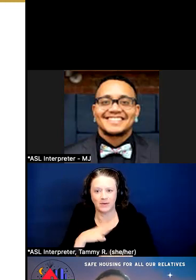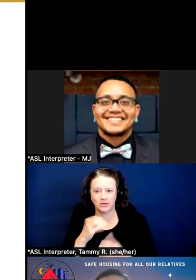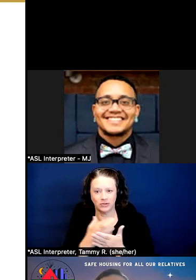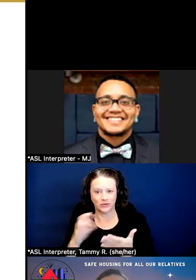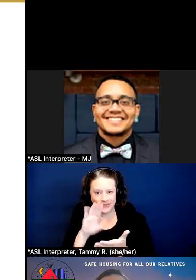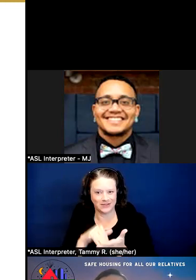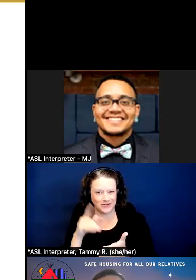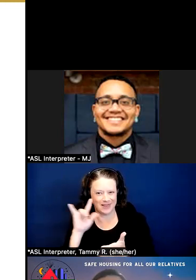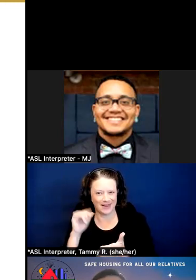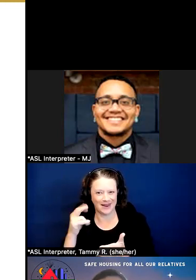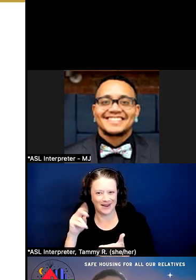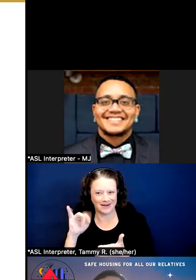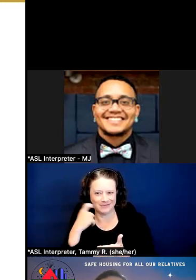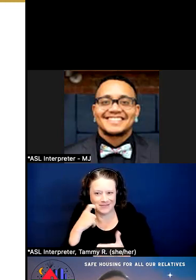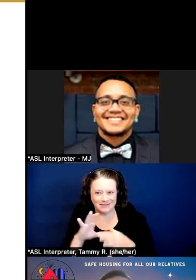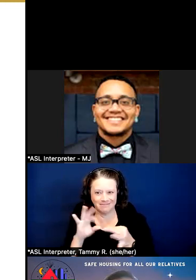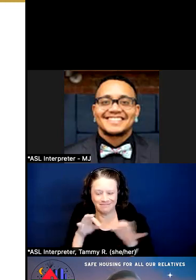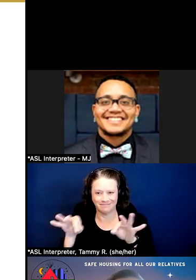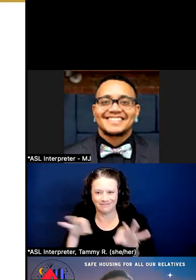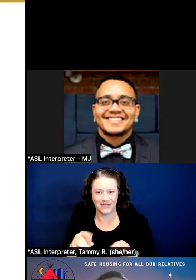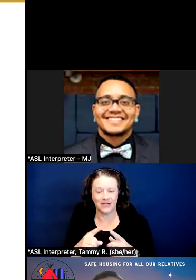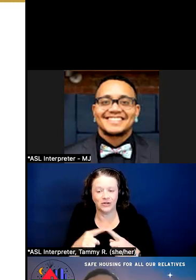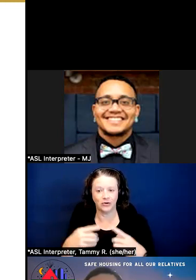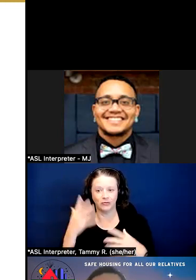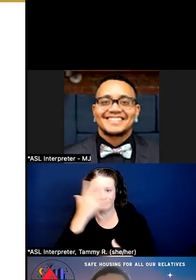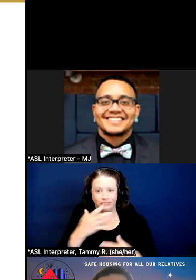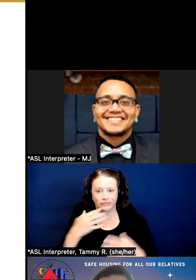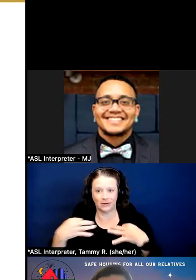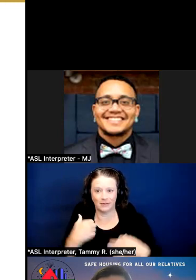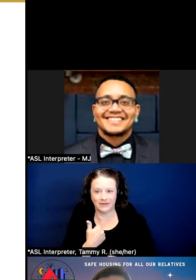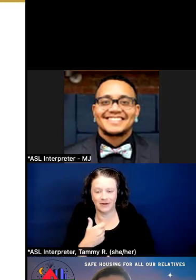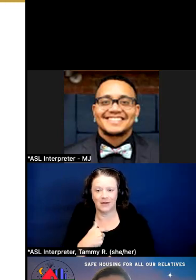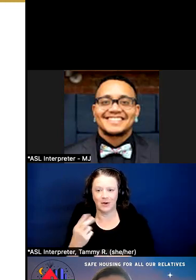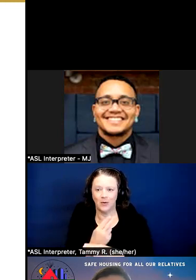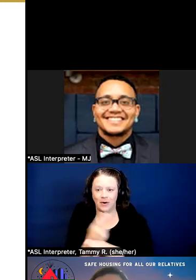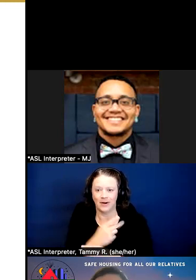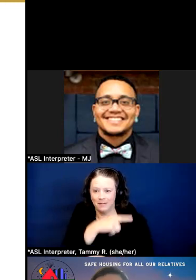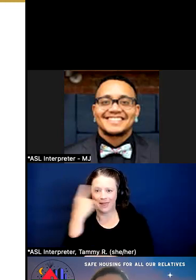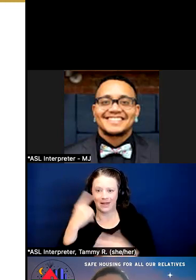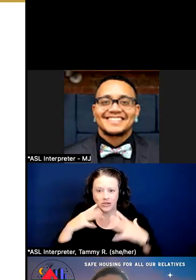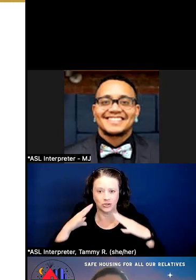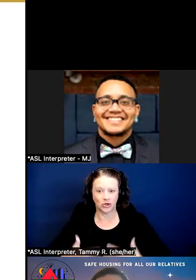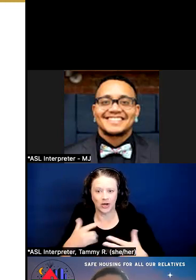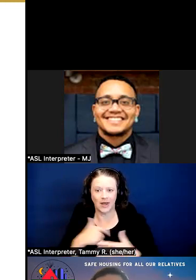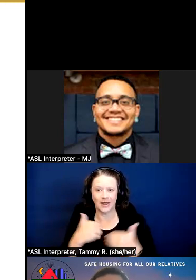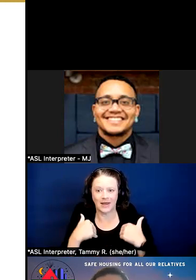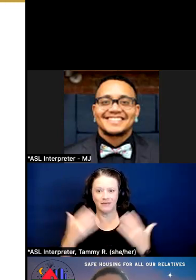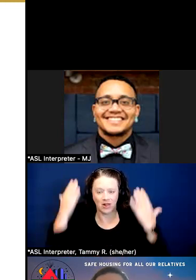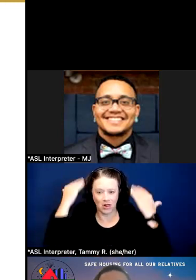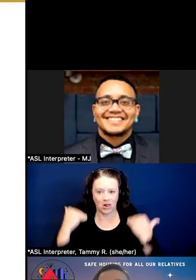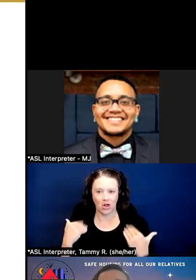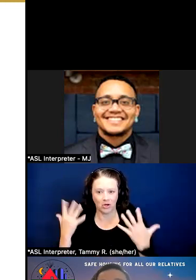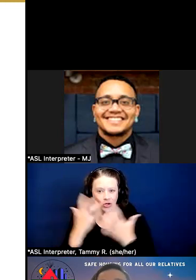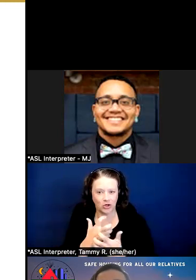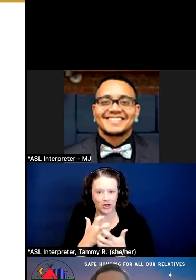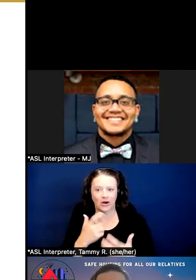stated. So to describe myself, I am wearing a black shirt. I have long dark hair. I